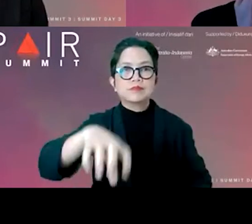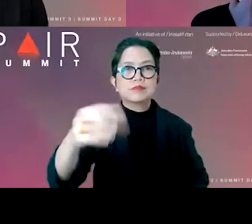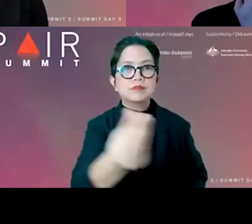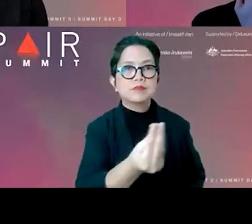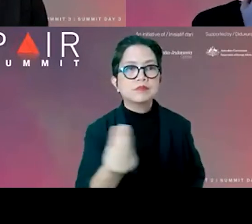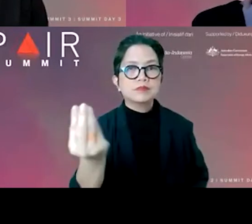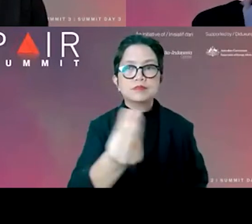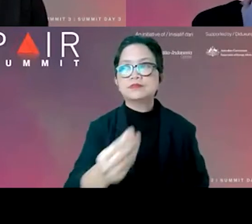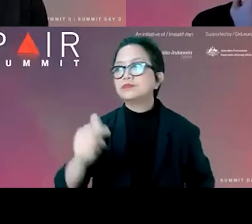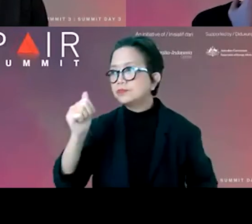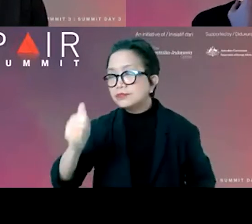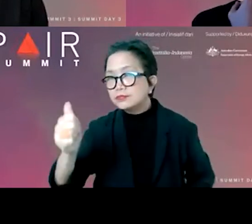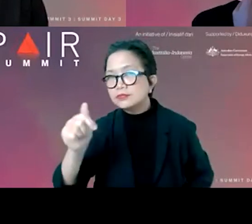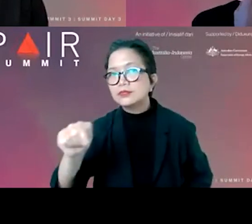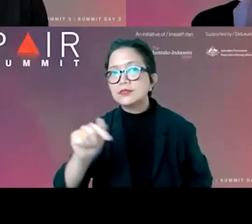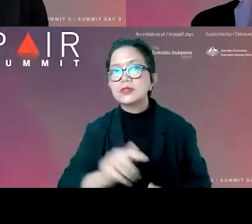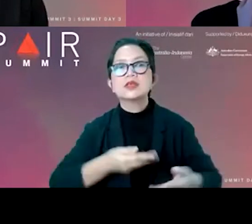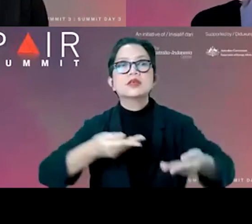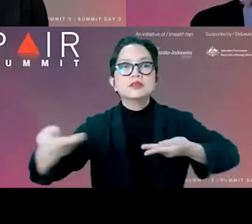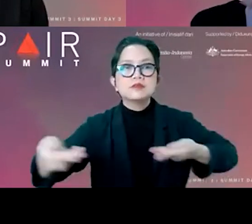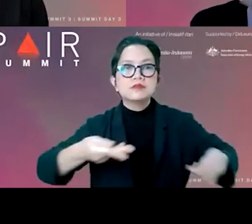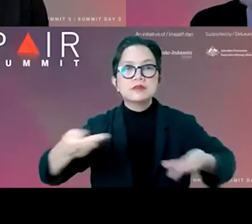in the next